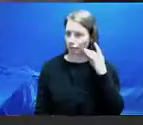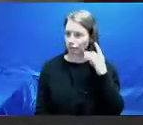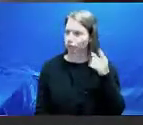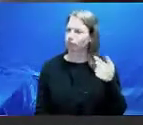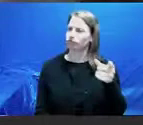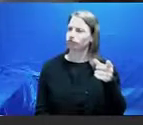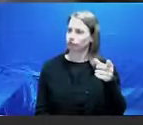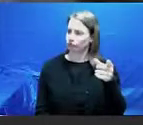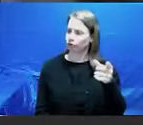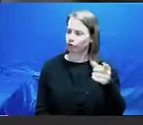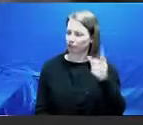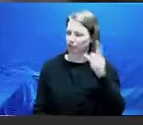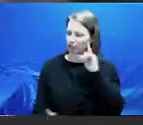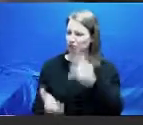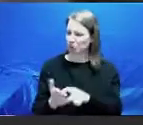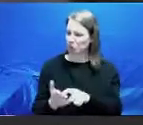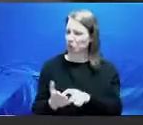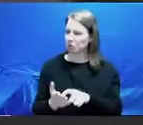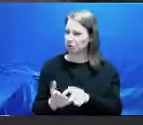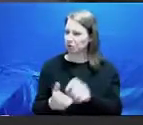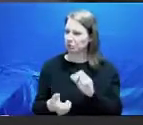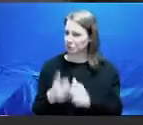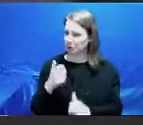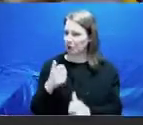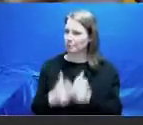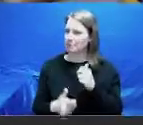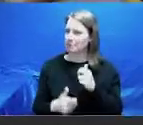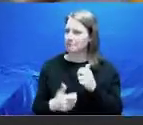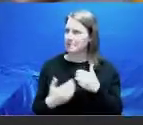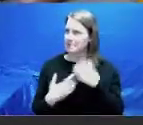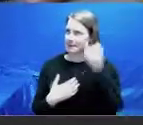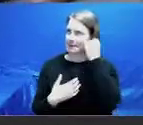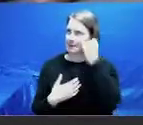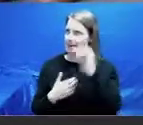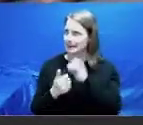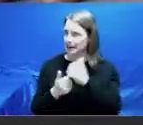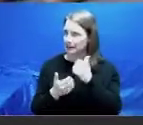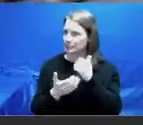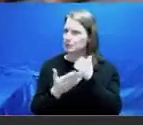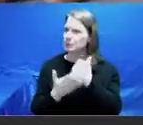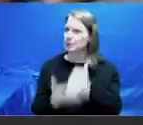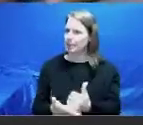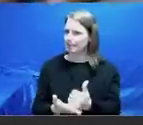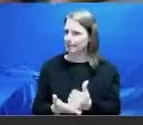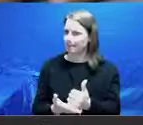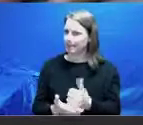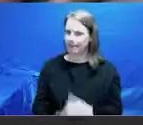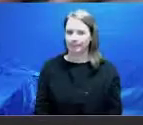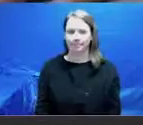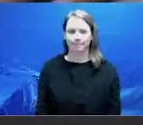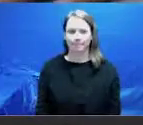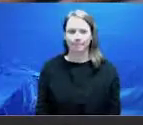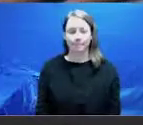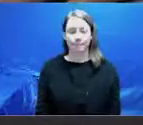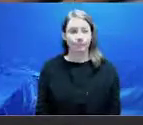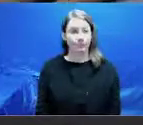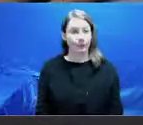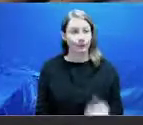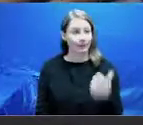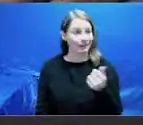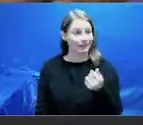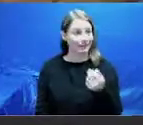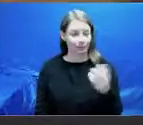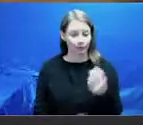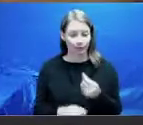student reading and had an idea about how to help. So what I discovered after a number of years is that the